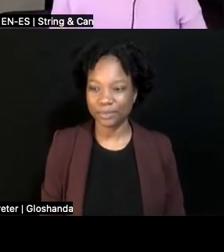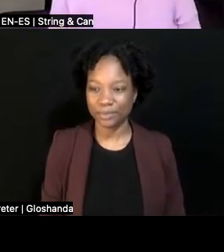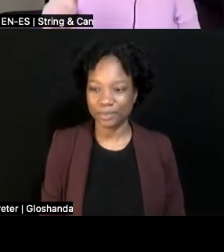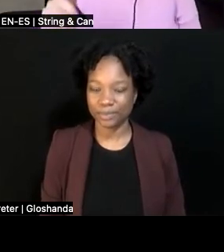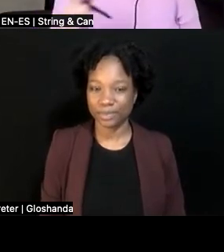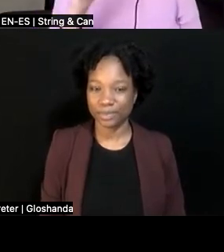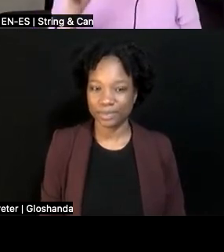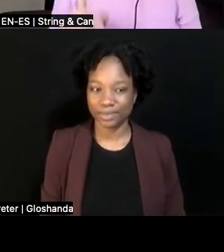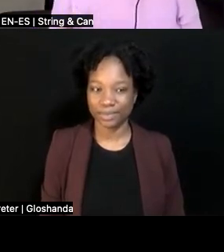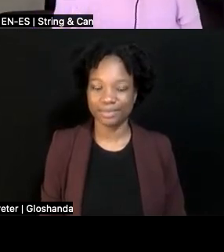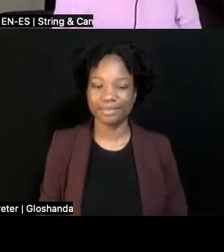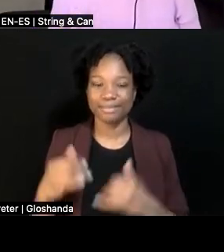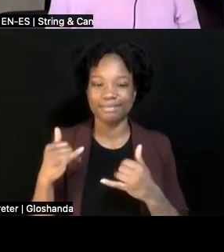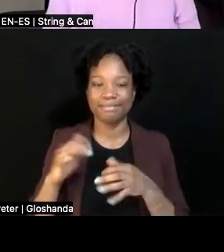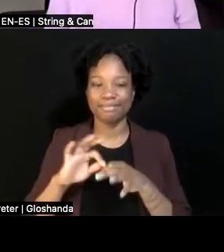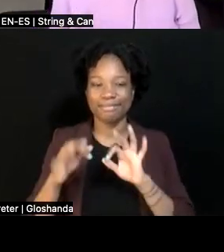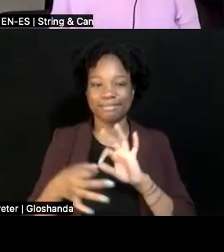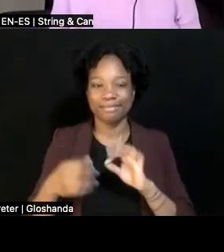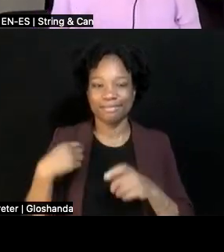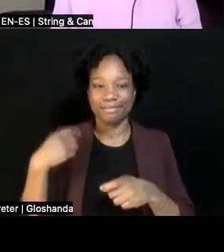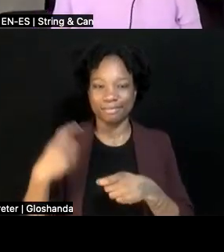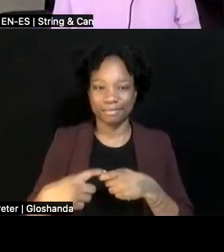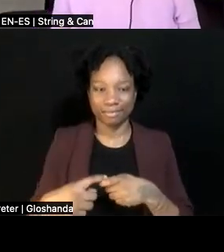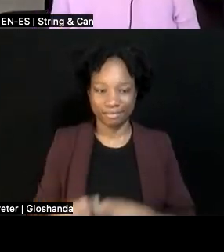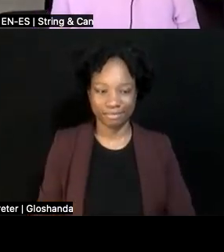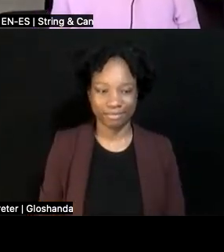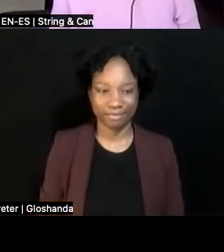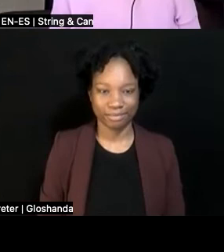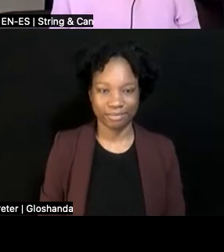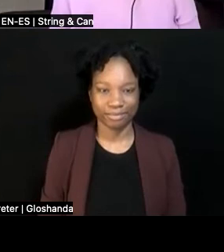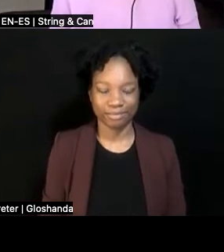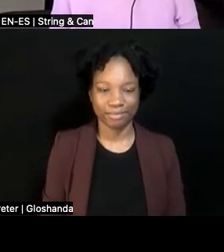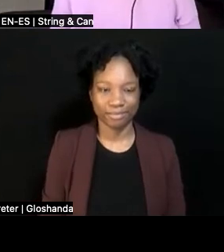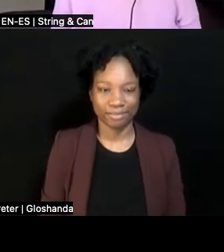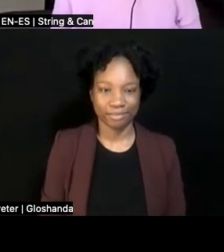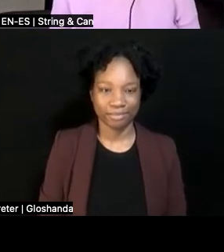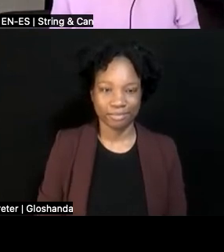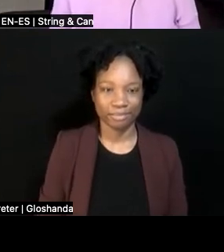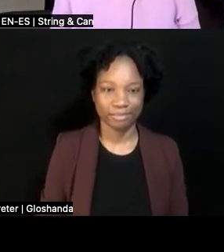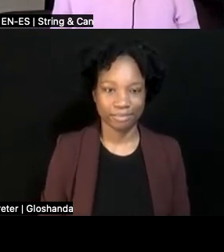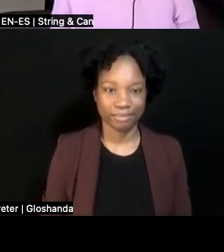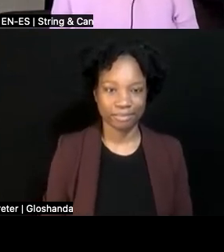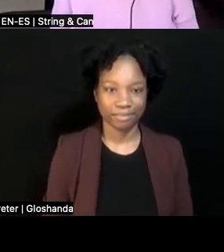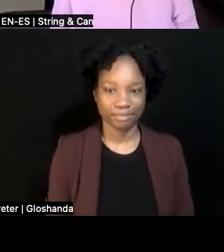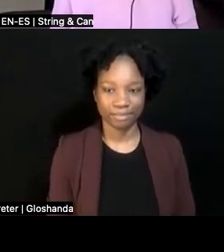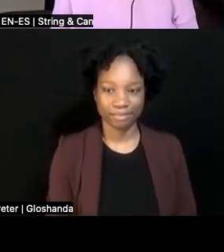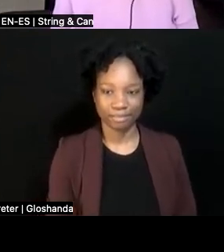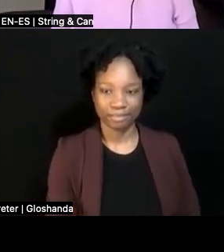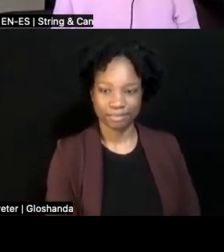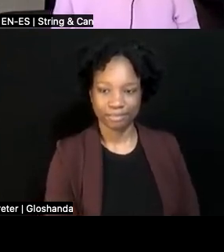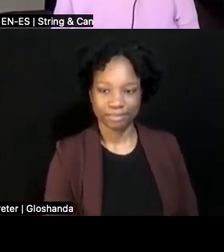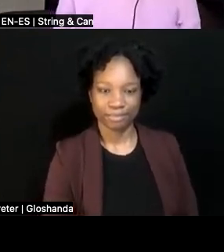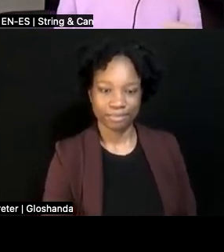Yo puedo comentar. Yo creo que María acertó mucho y además habló muy